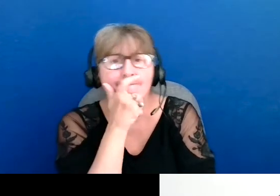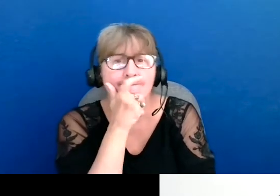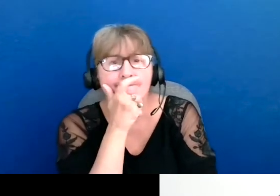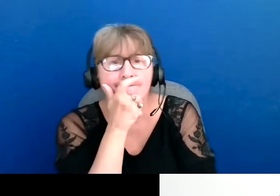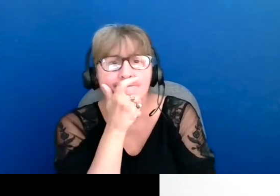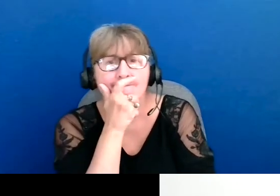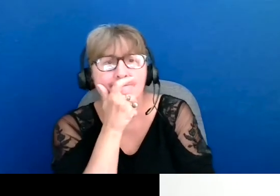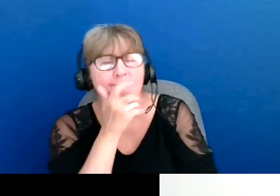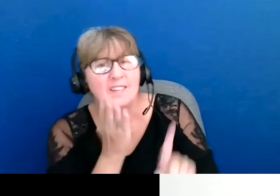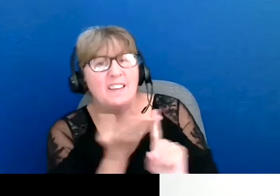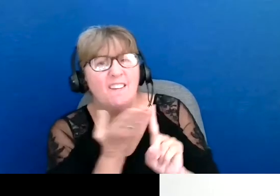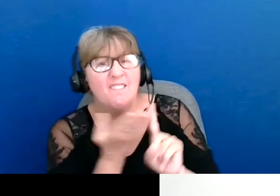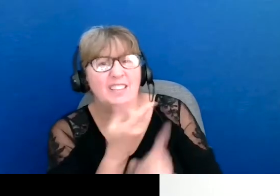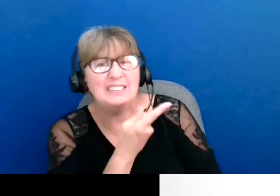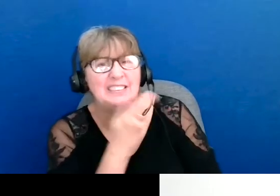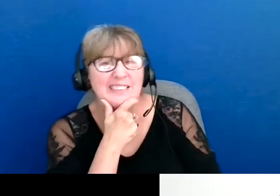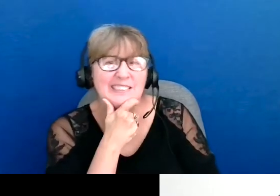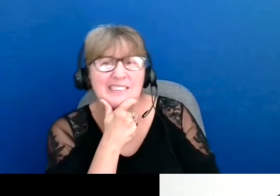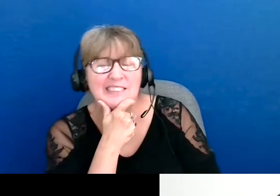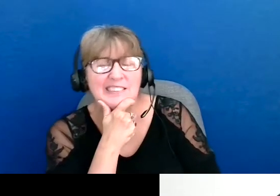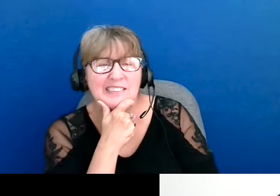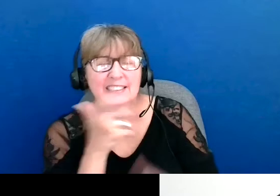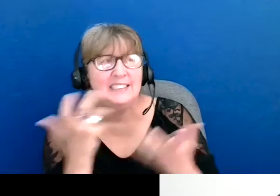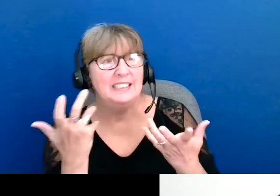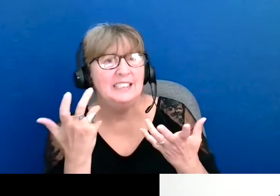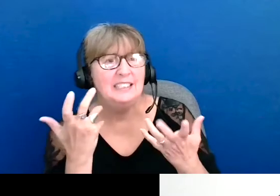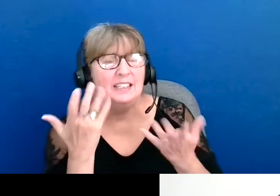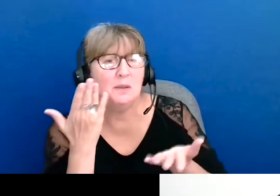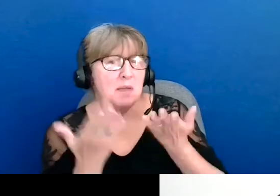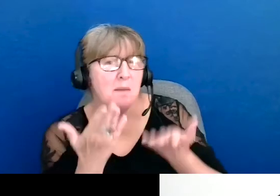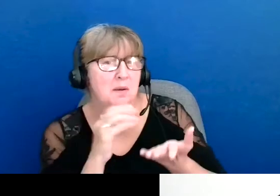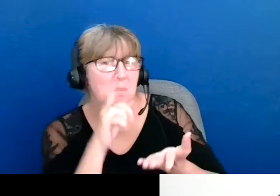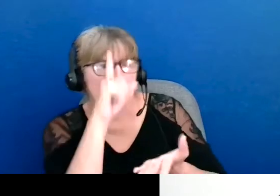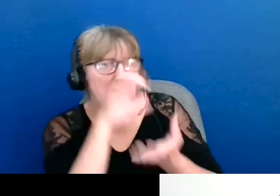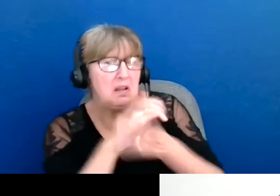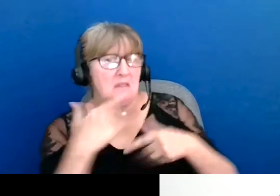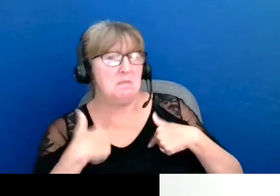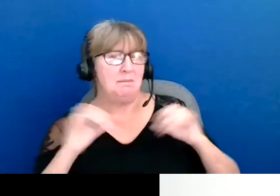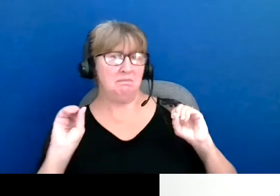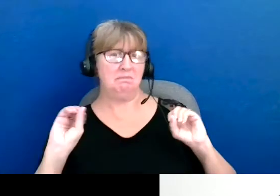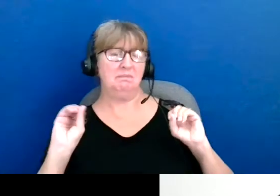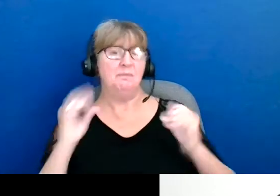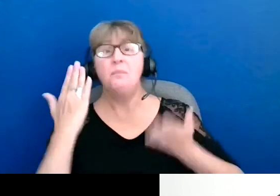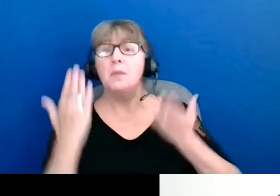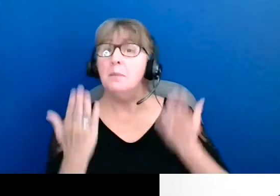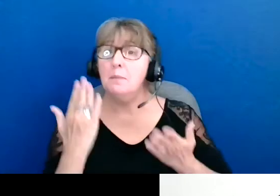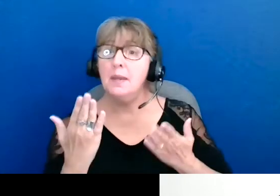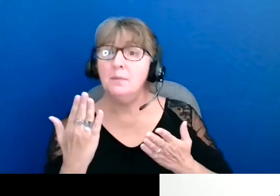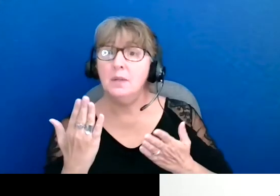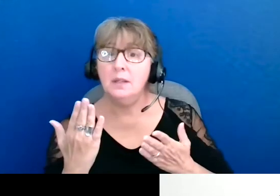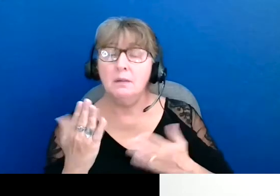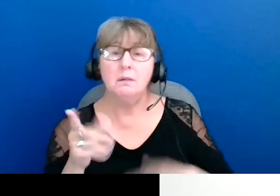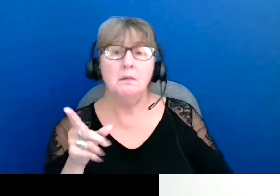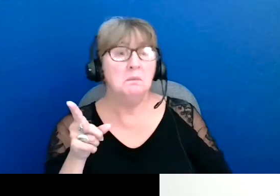parents? Maybe they don't believe the message coming from me, but maybe they would believe it coming from